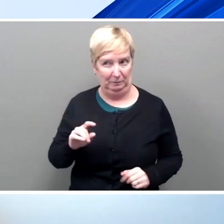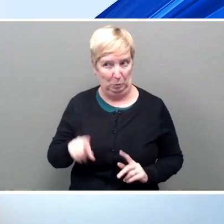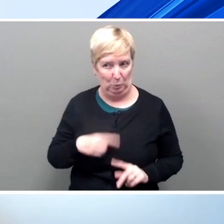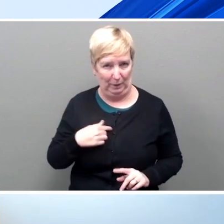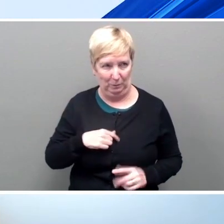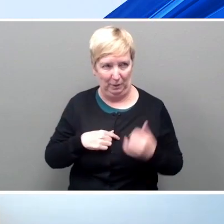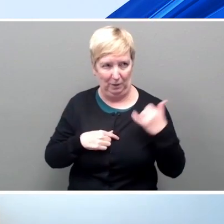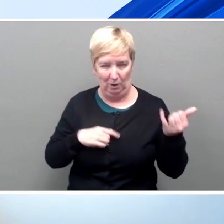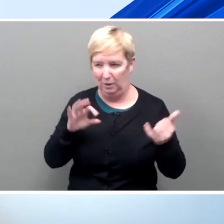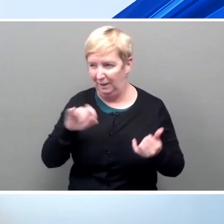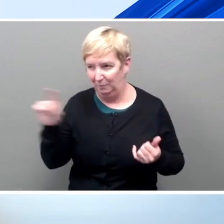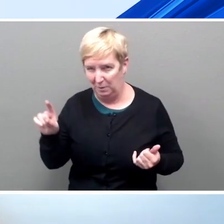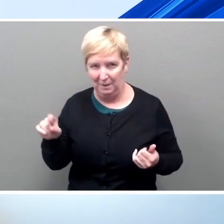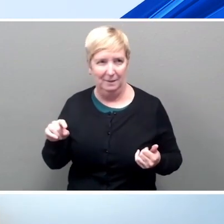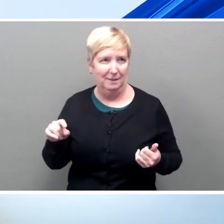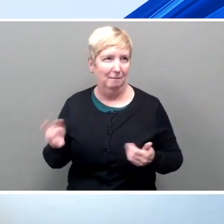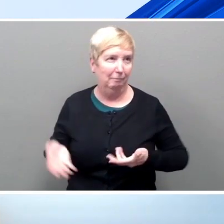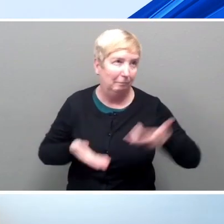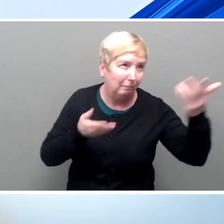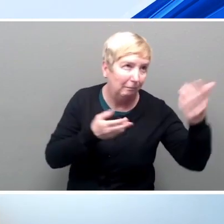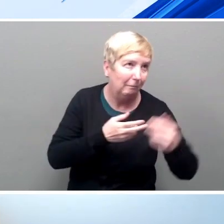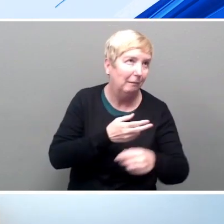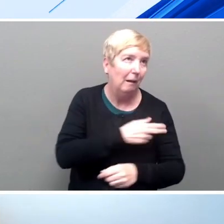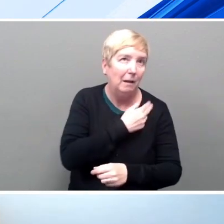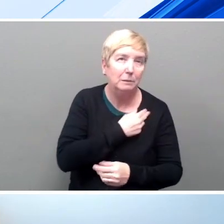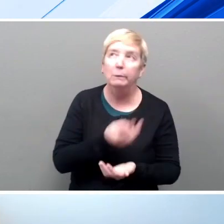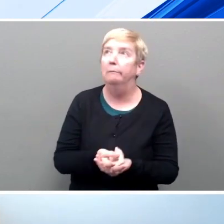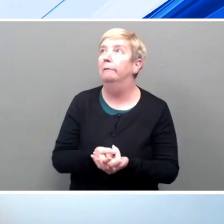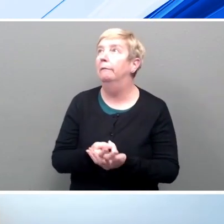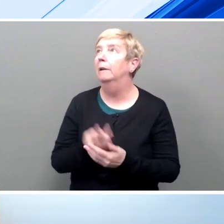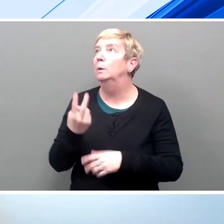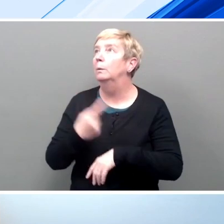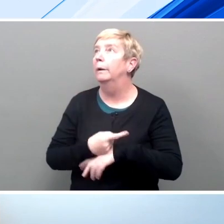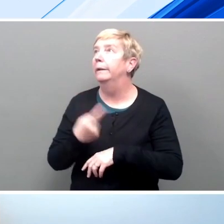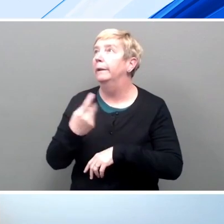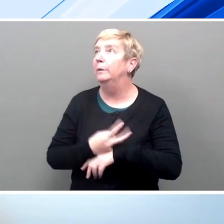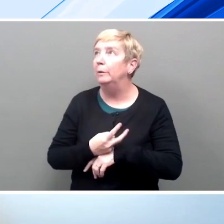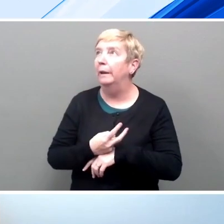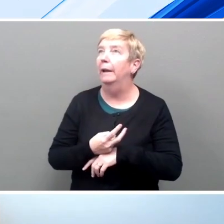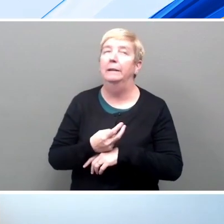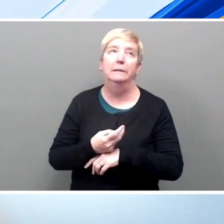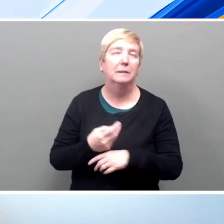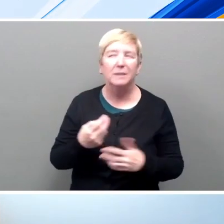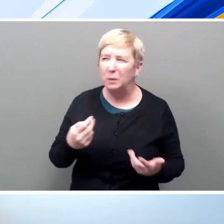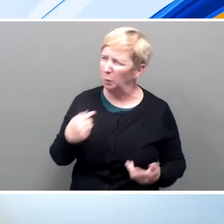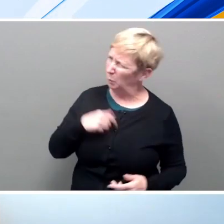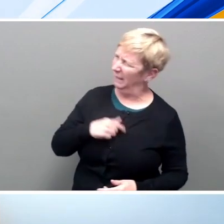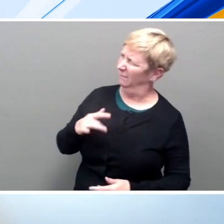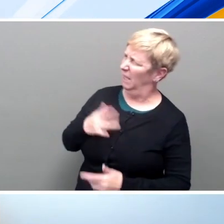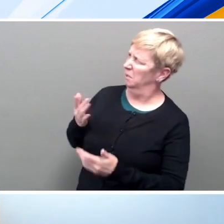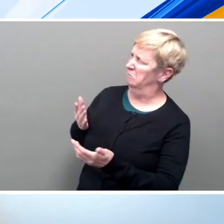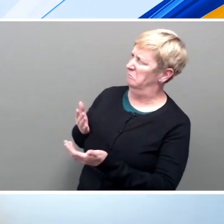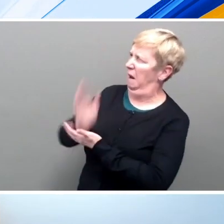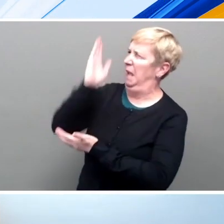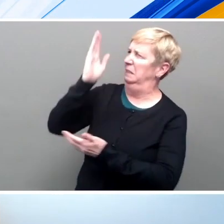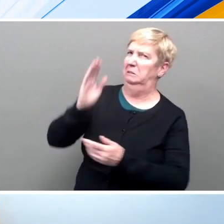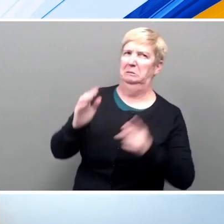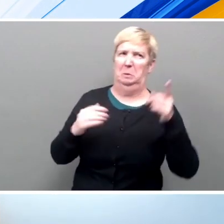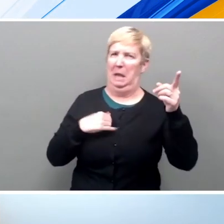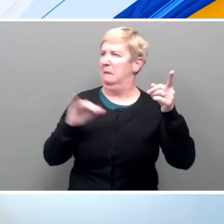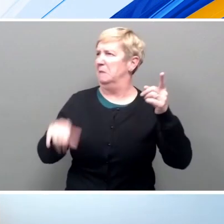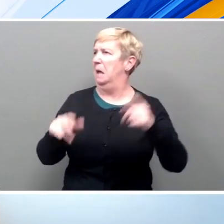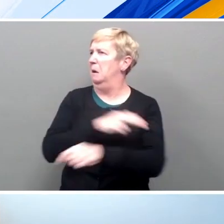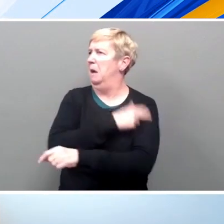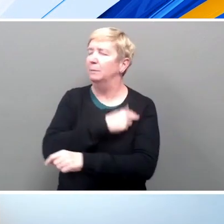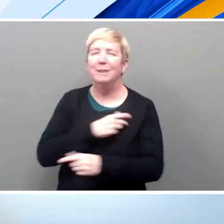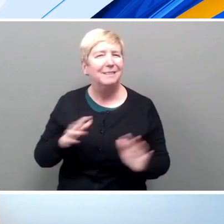room for 2 days waiting for a hospital bed. We feel we have a right to that kind of service right then. And the two